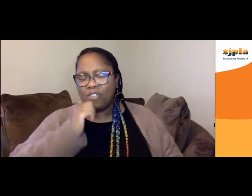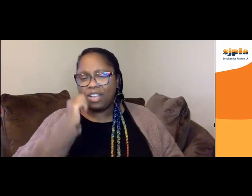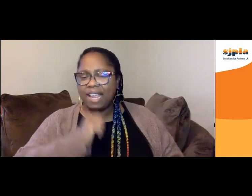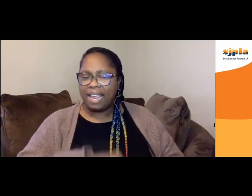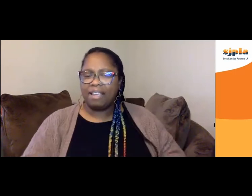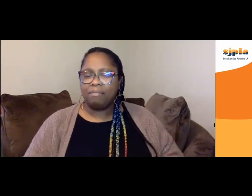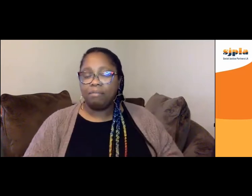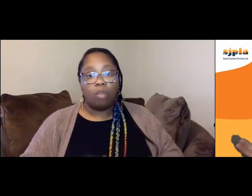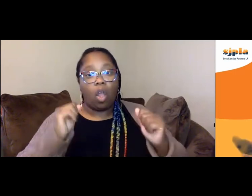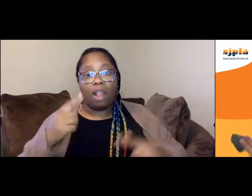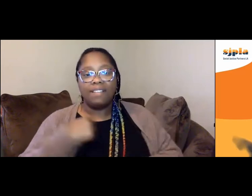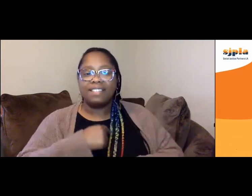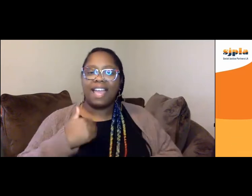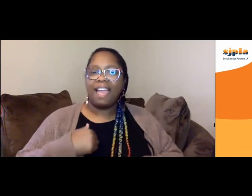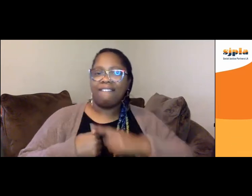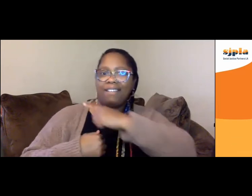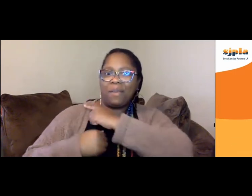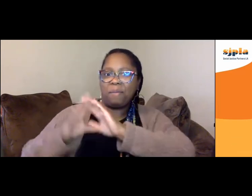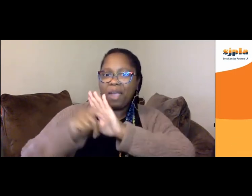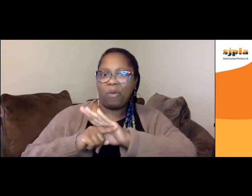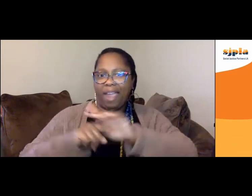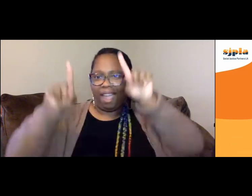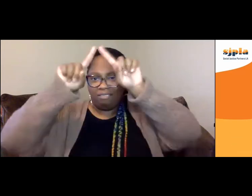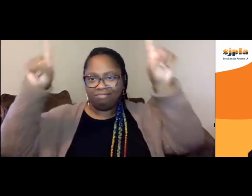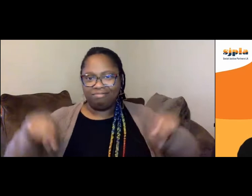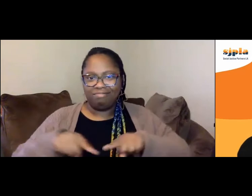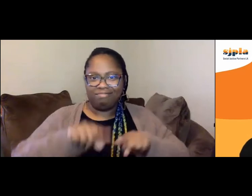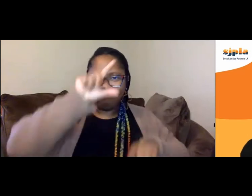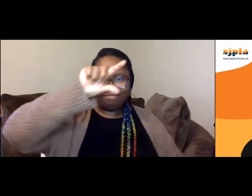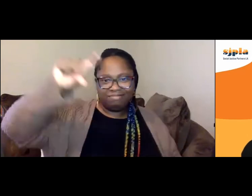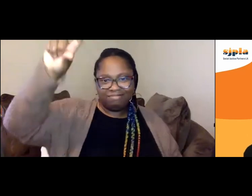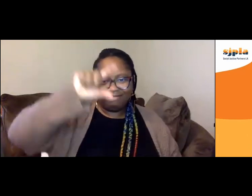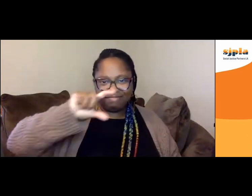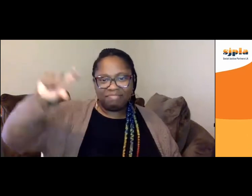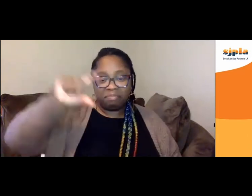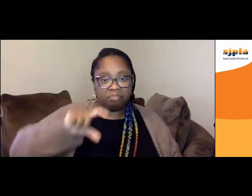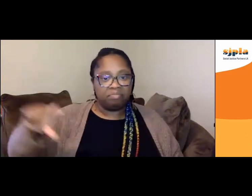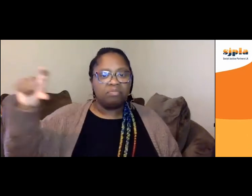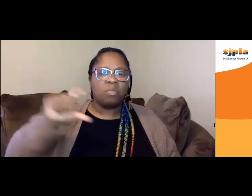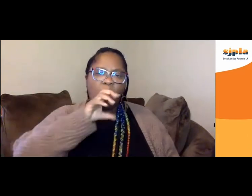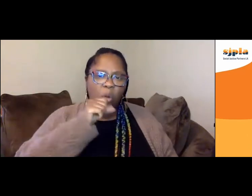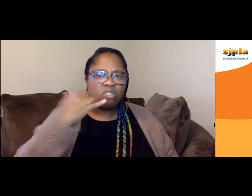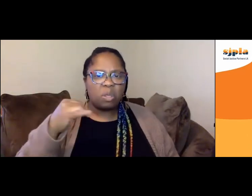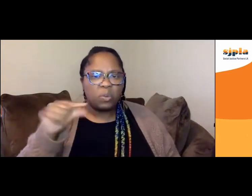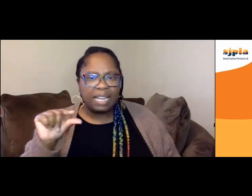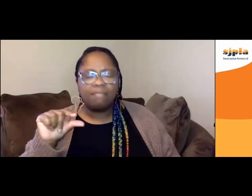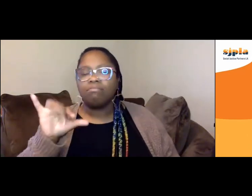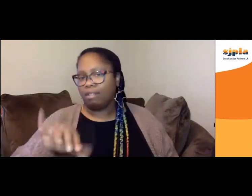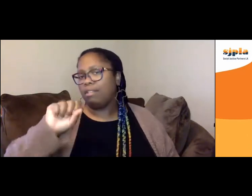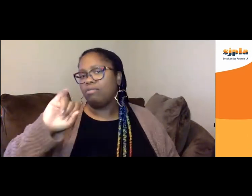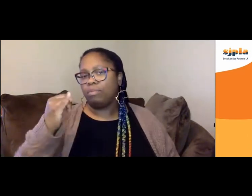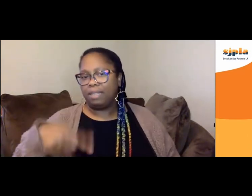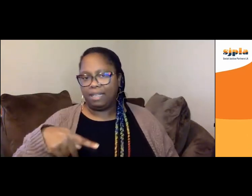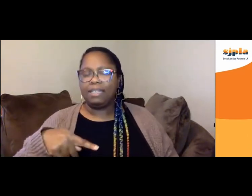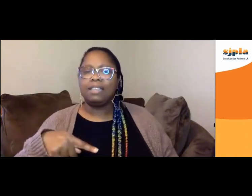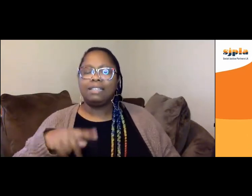all of us with our virtual backgrounds up. That's how you know it's a member of the SJP team. You are witnessing the skillful hands of